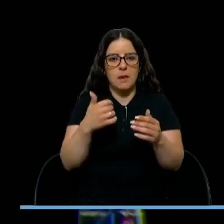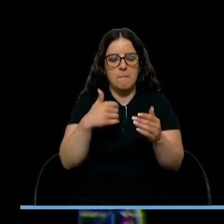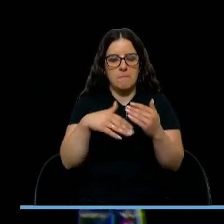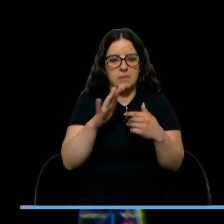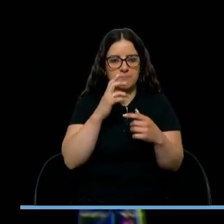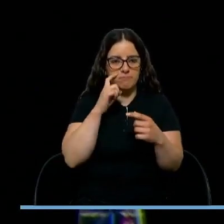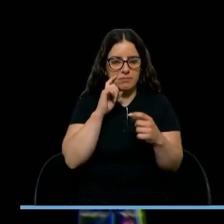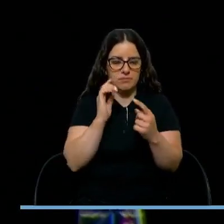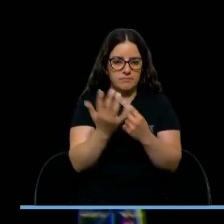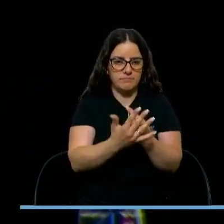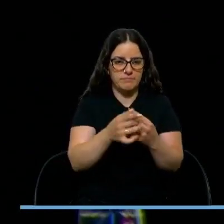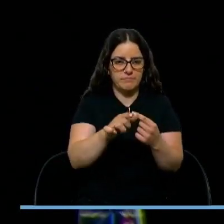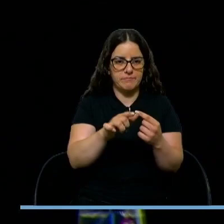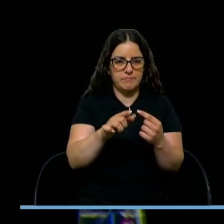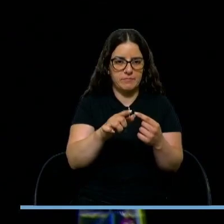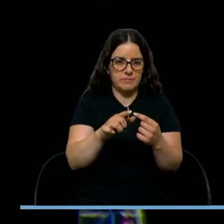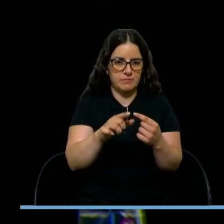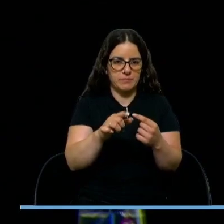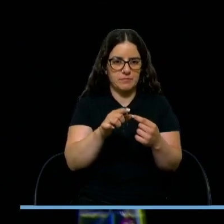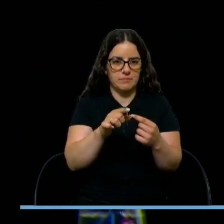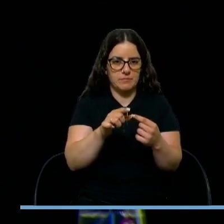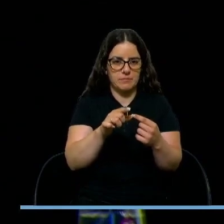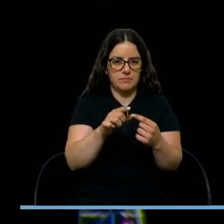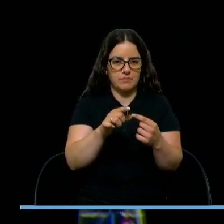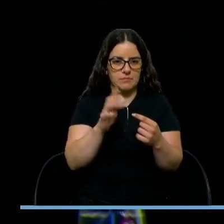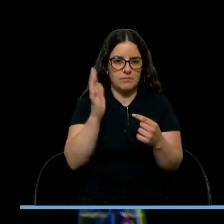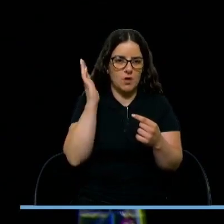sustainable and greener, will have to